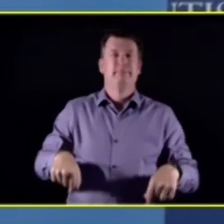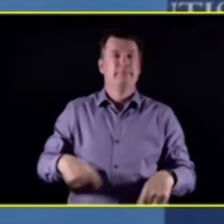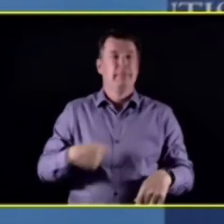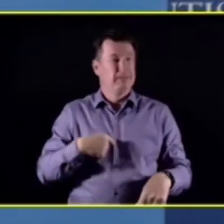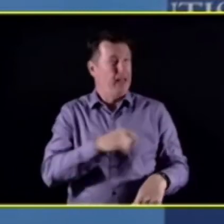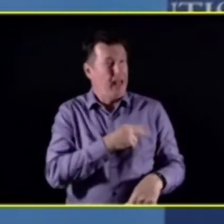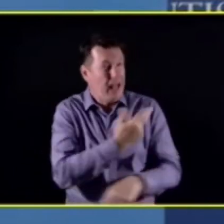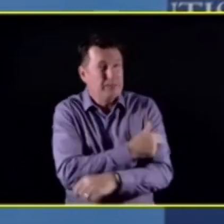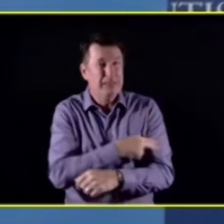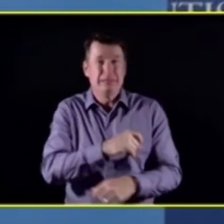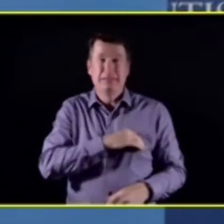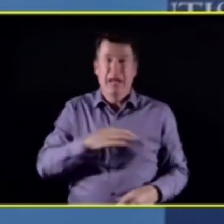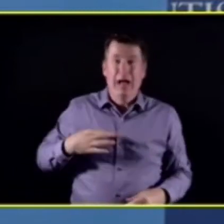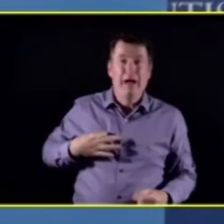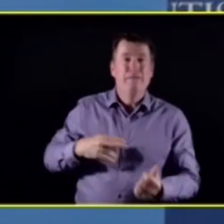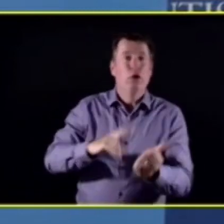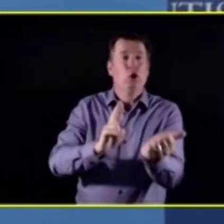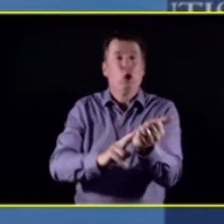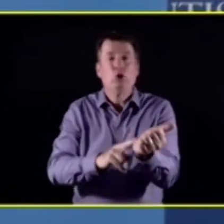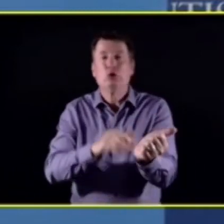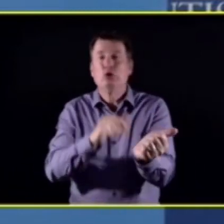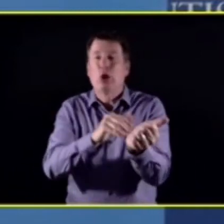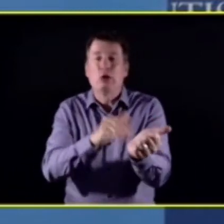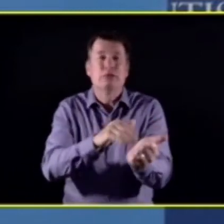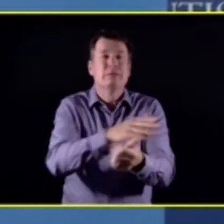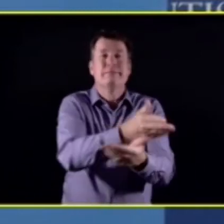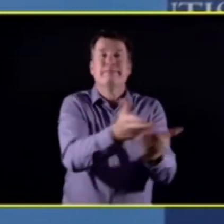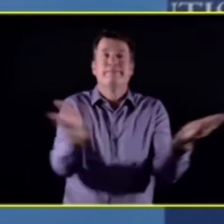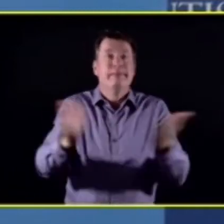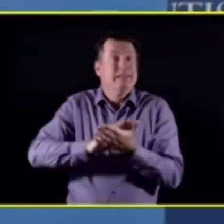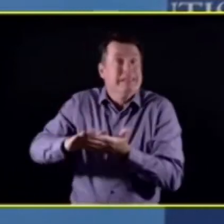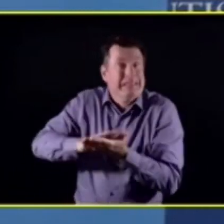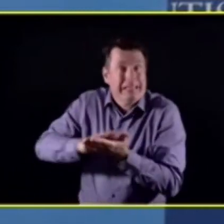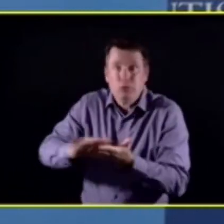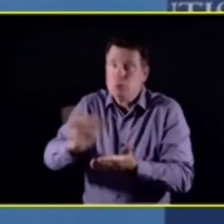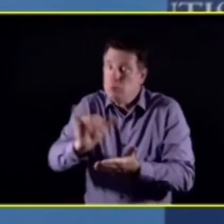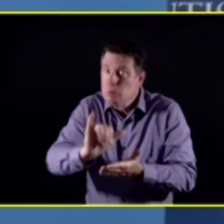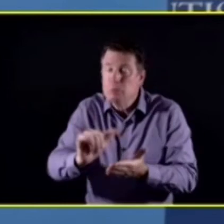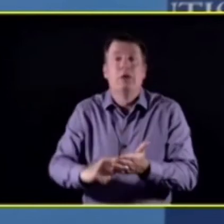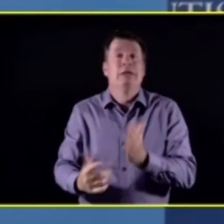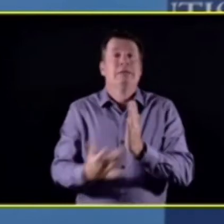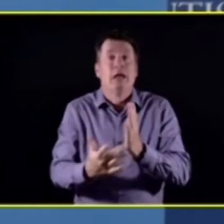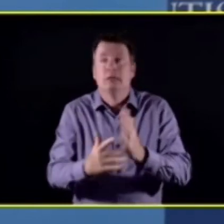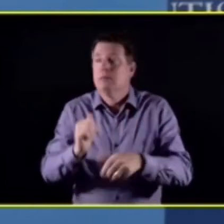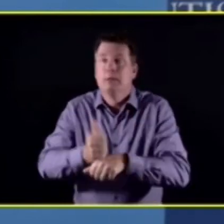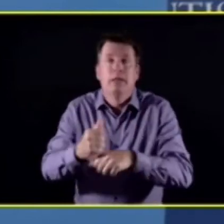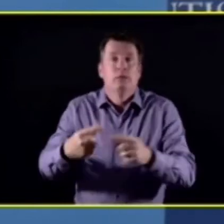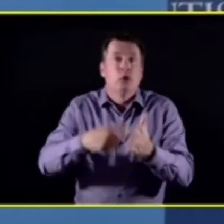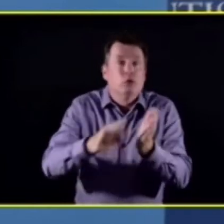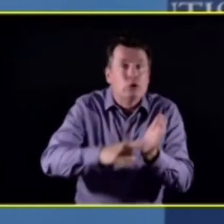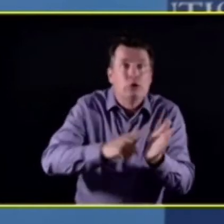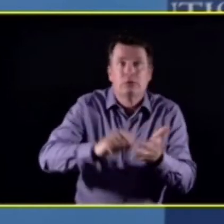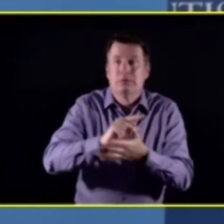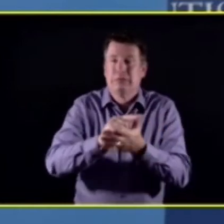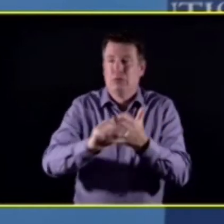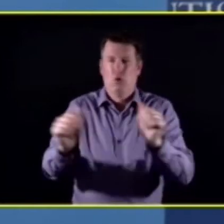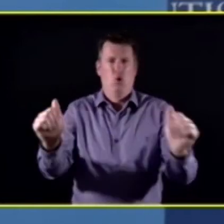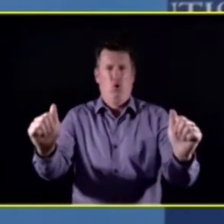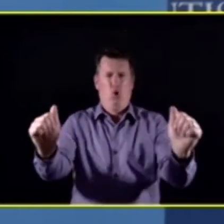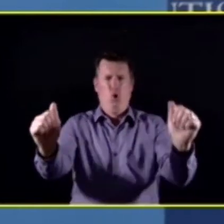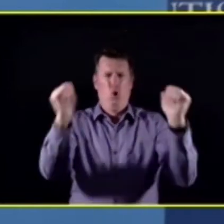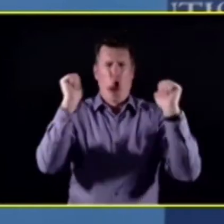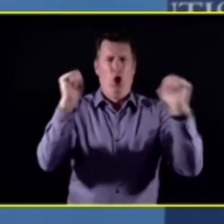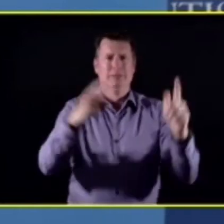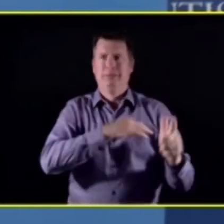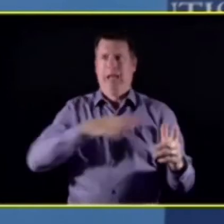environmental services or administrative people on the units or the nurses or the respiratory therapists or the doctors. We all just crave